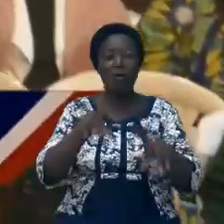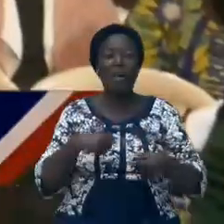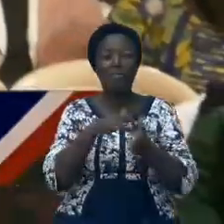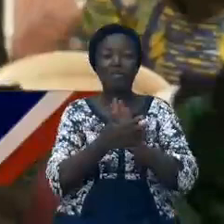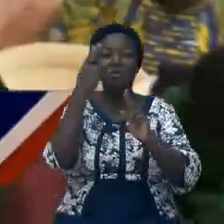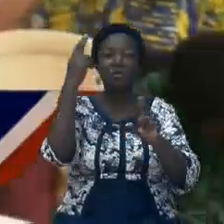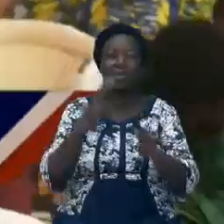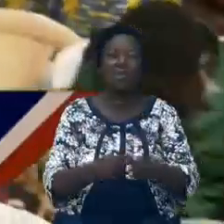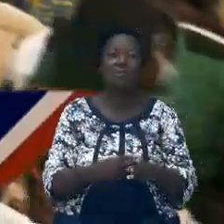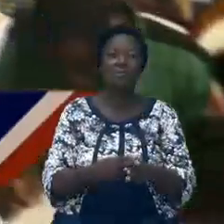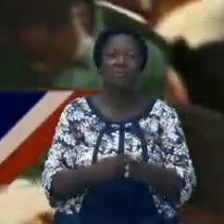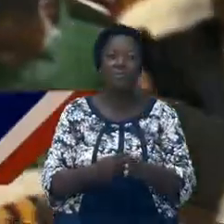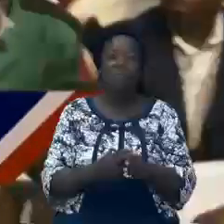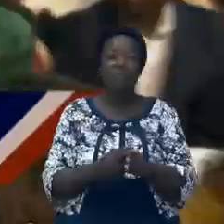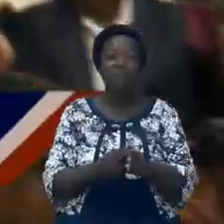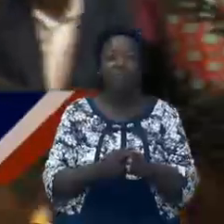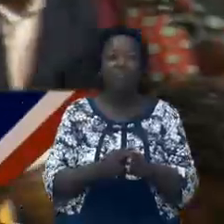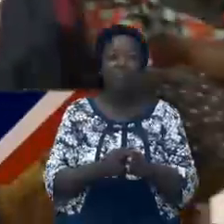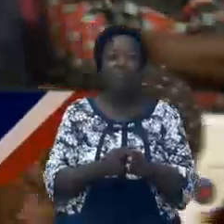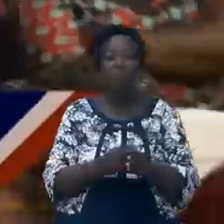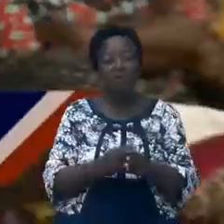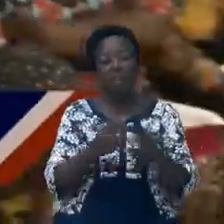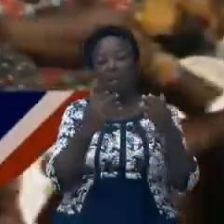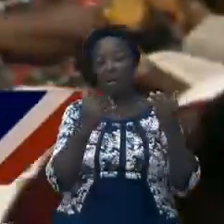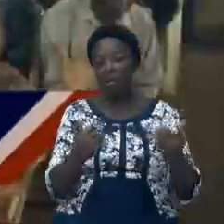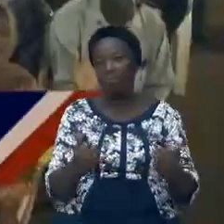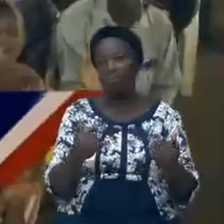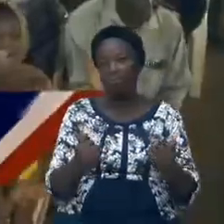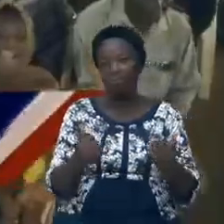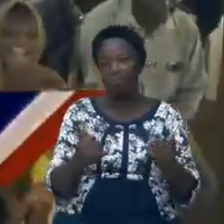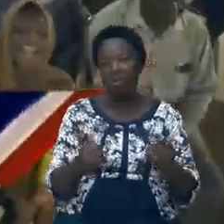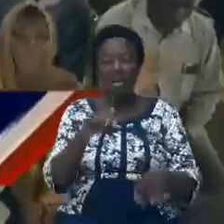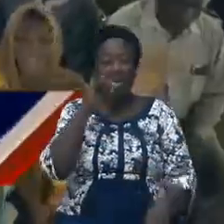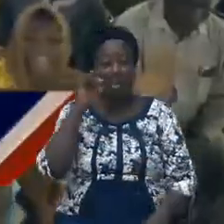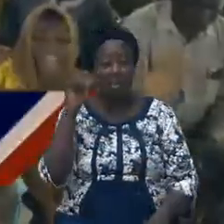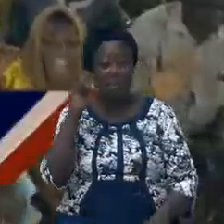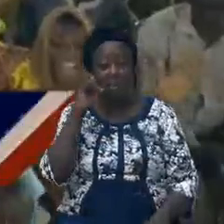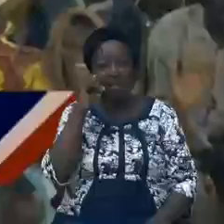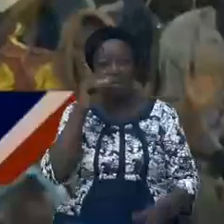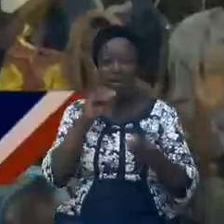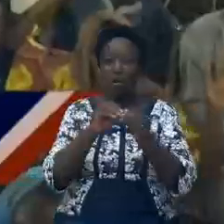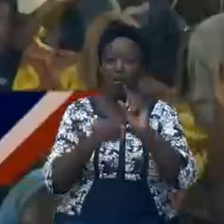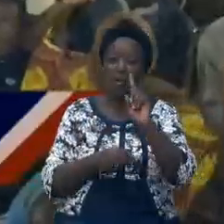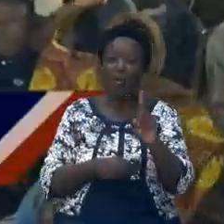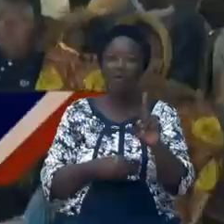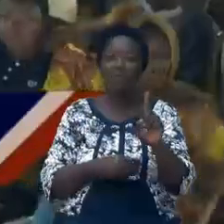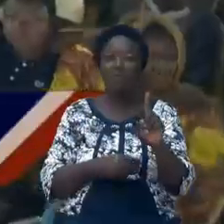That solution will come upon your life in Jesus' name.